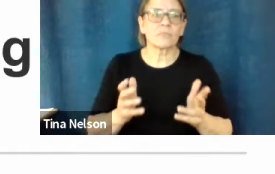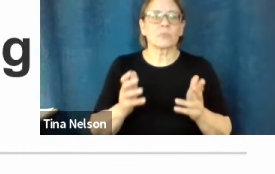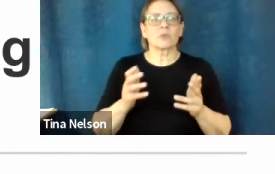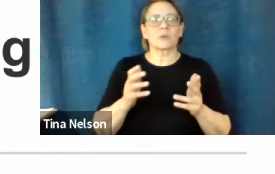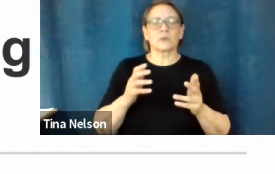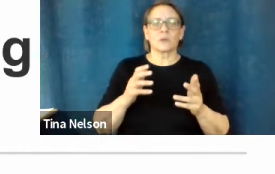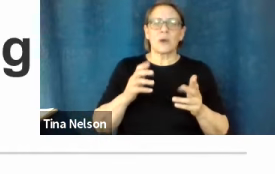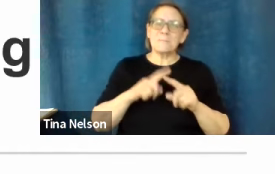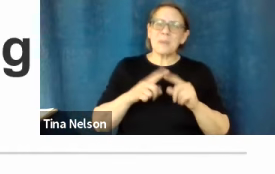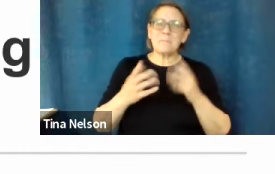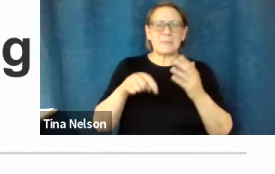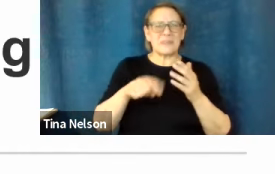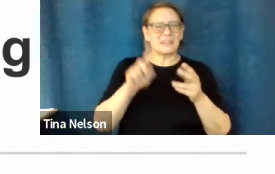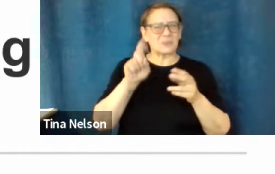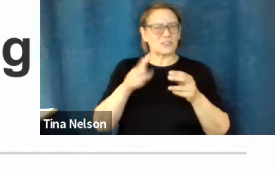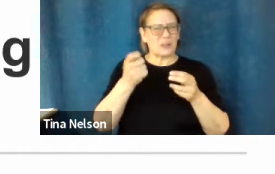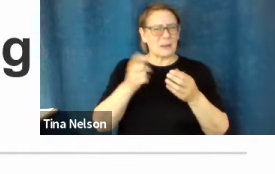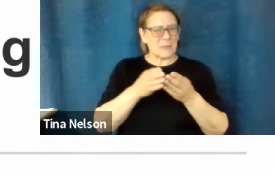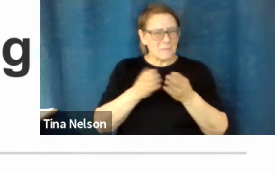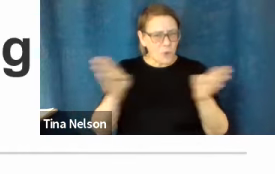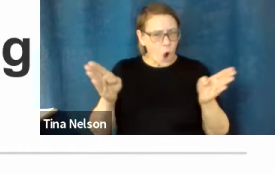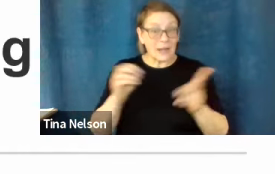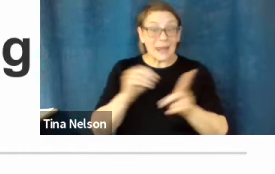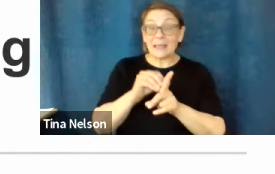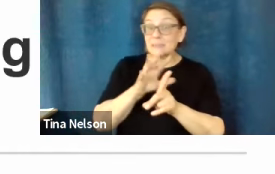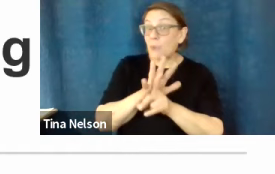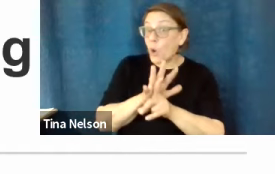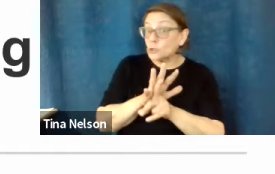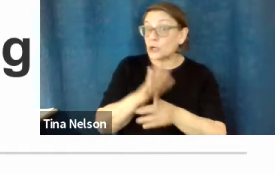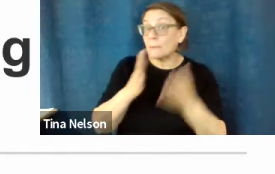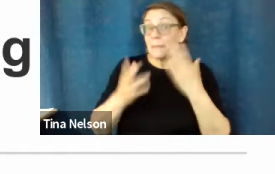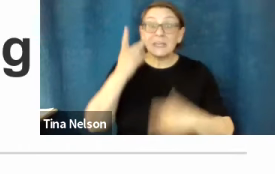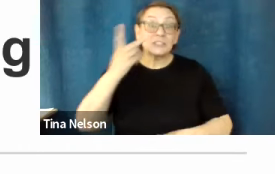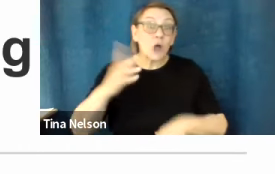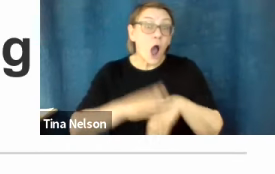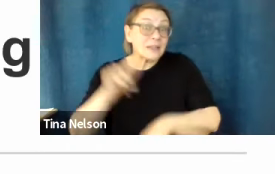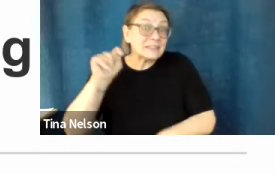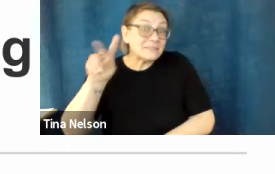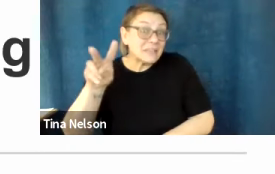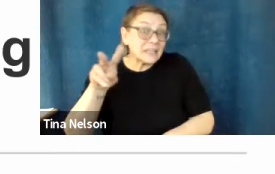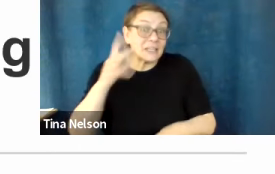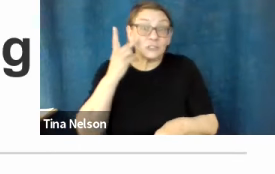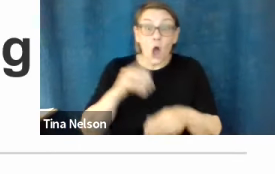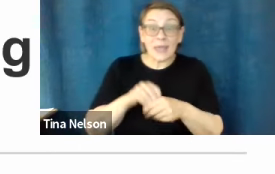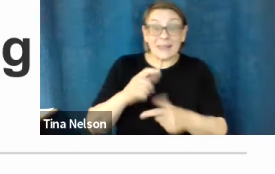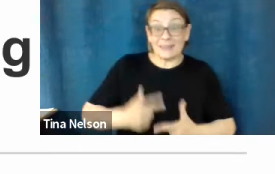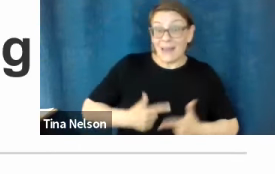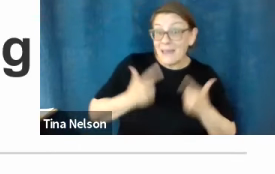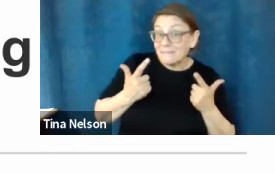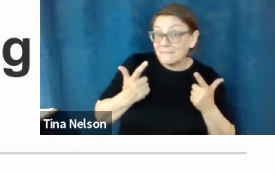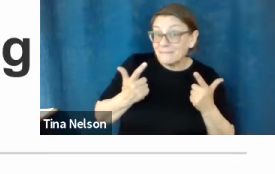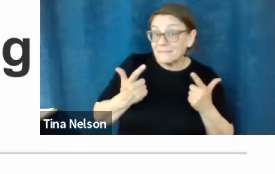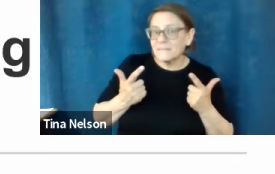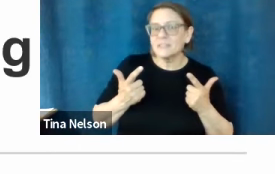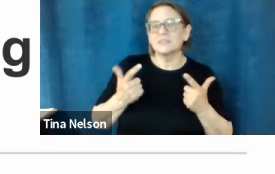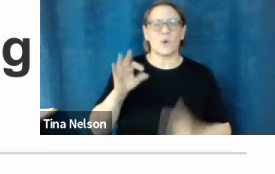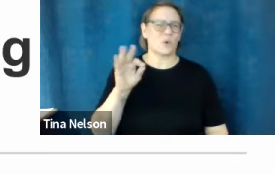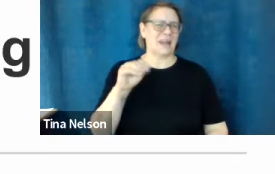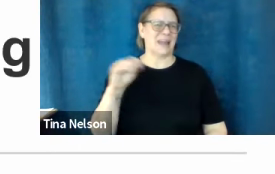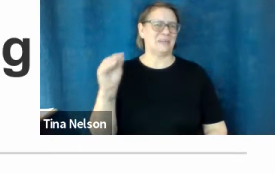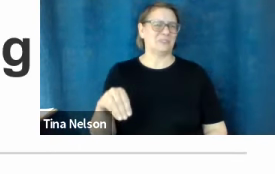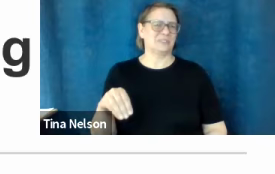question though? Um, exposure in the movies, on TV, in your life. So take the 90%